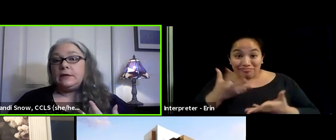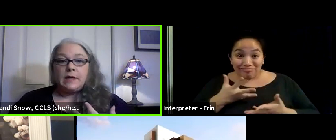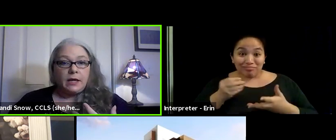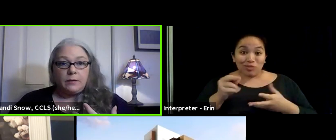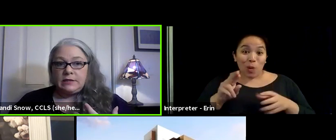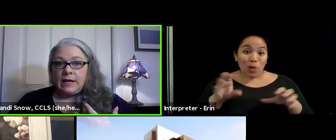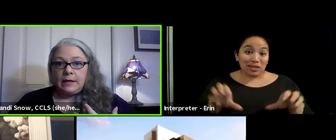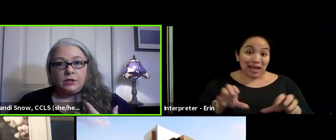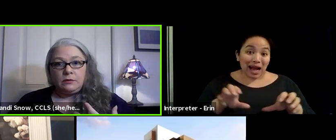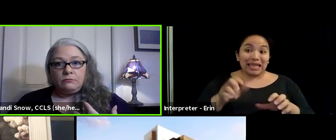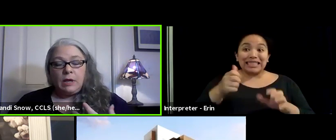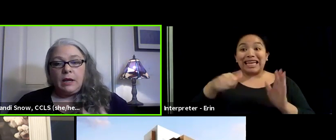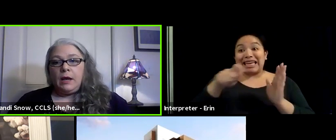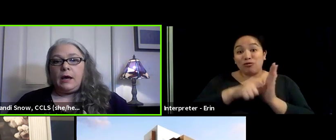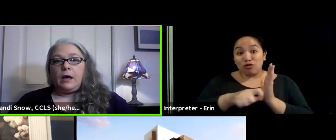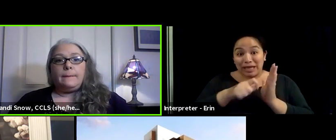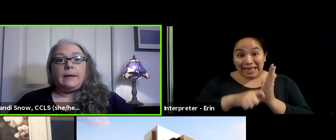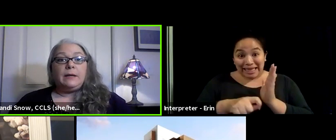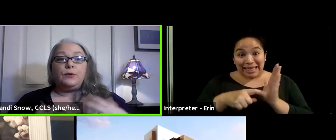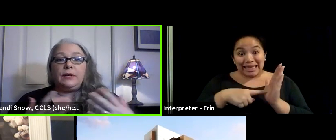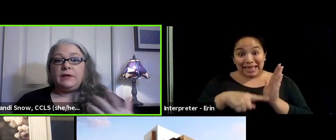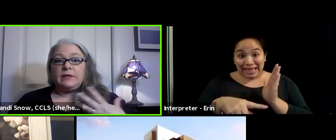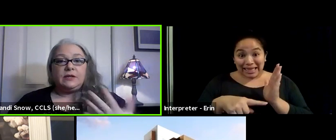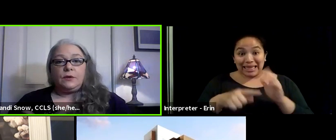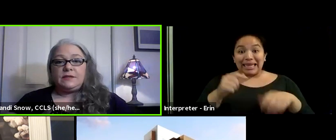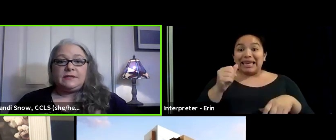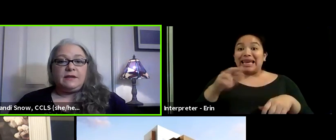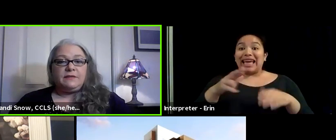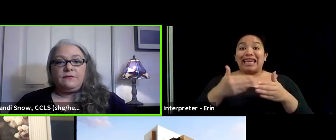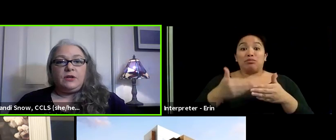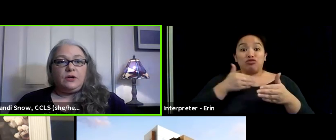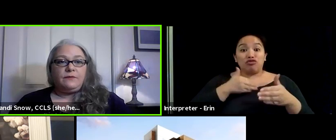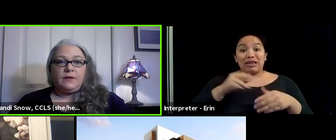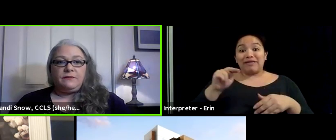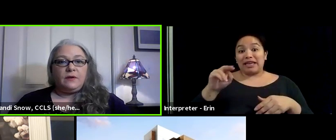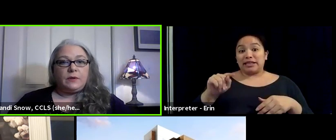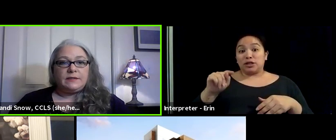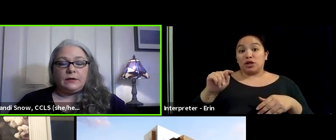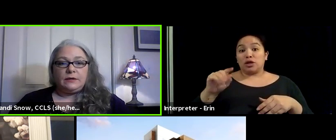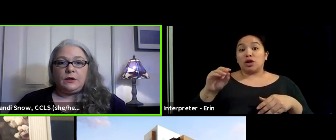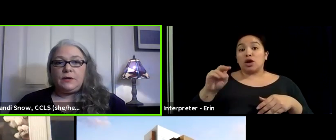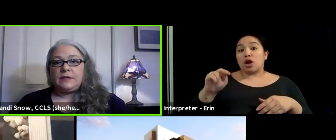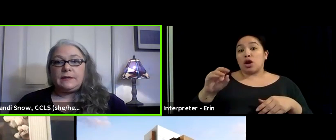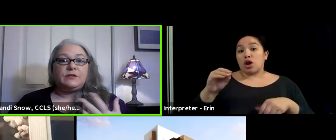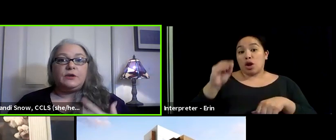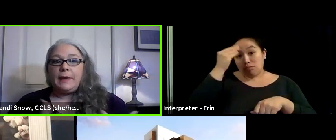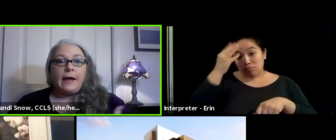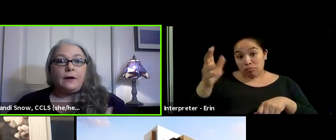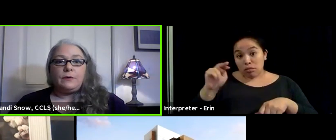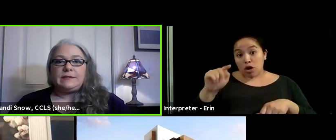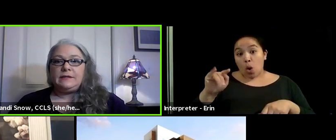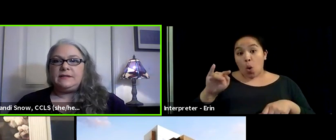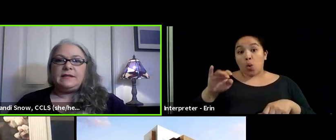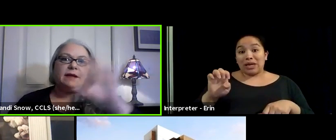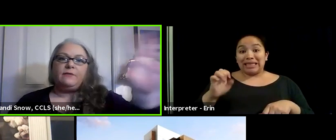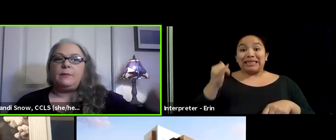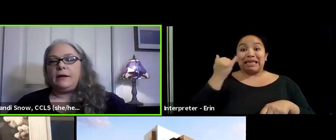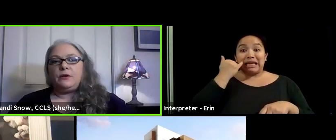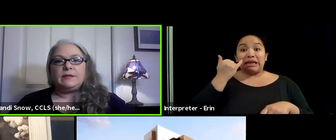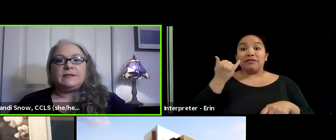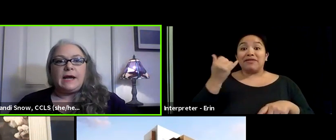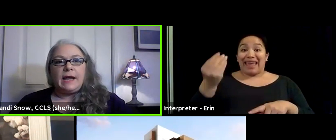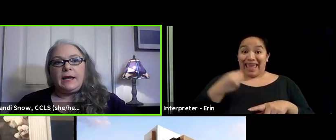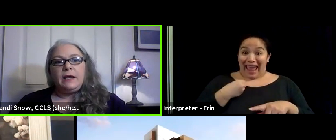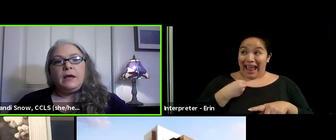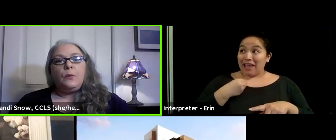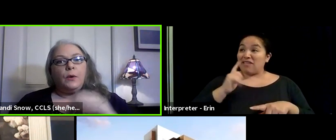any written documentation, any previous notices they've given you, even if it was a notice that they took back or rescinded and said, never mind,